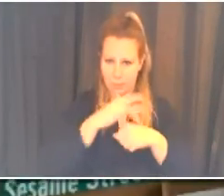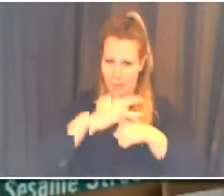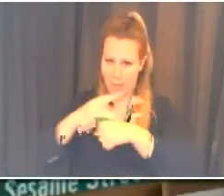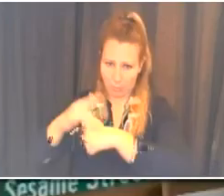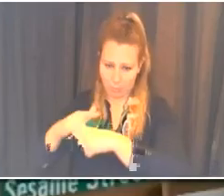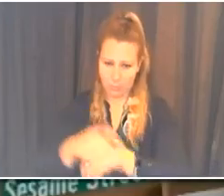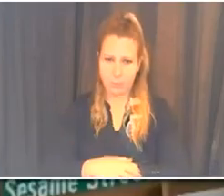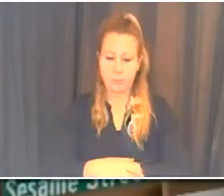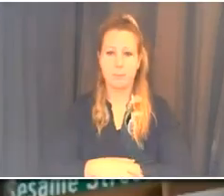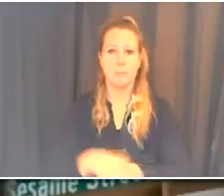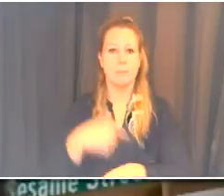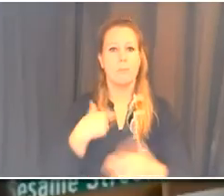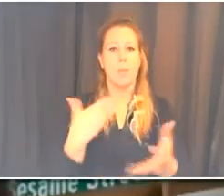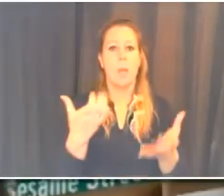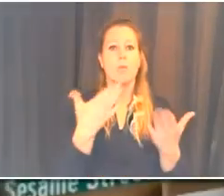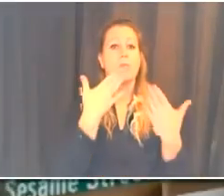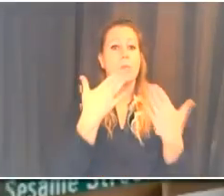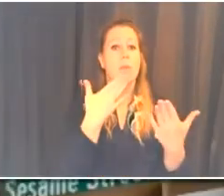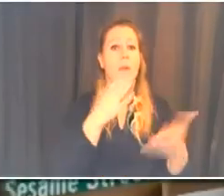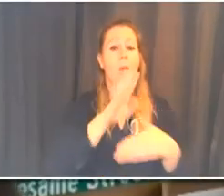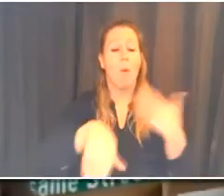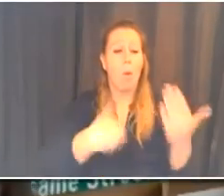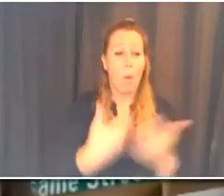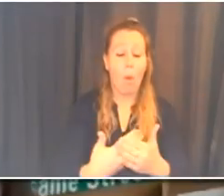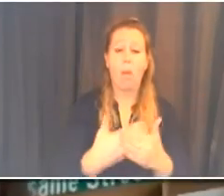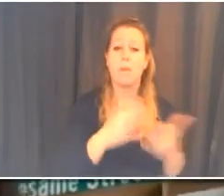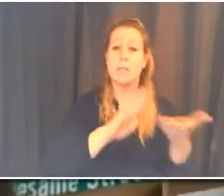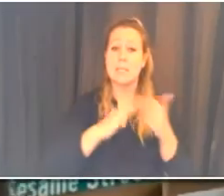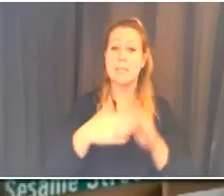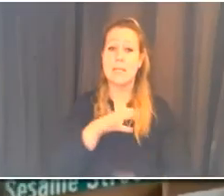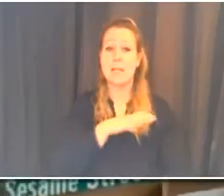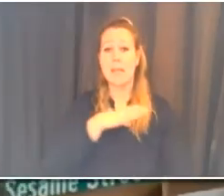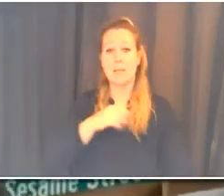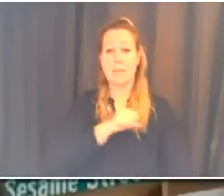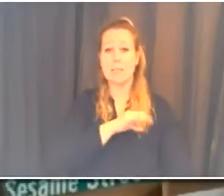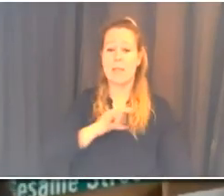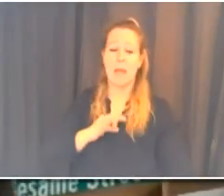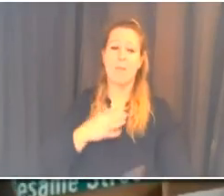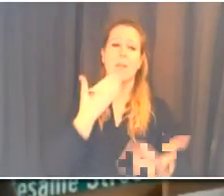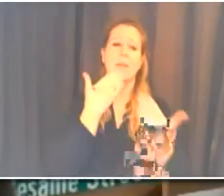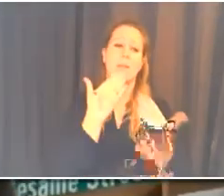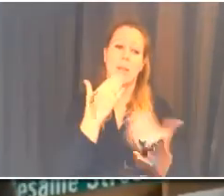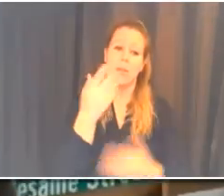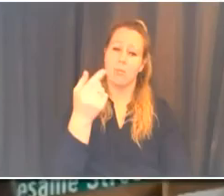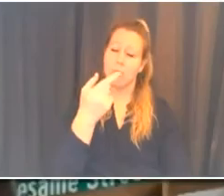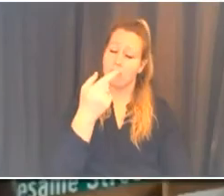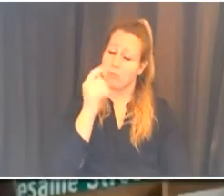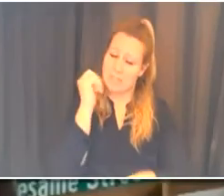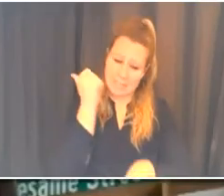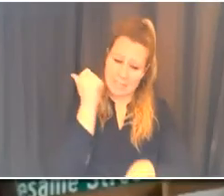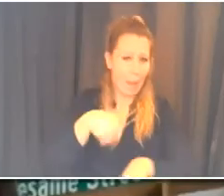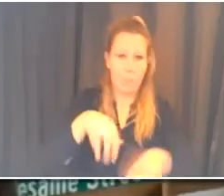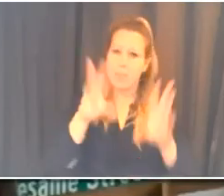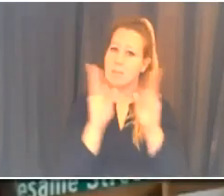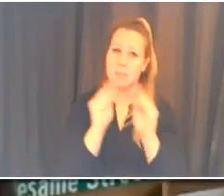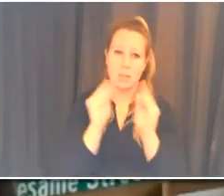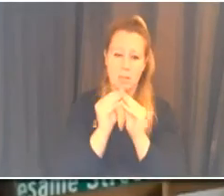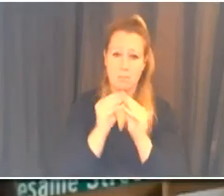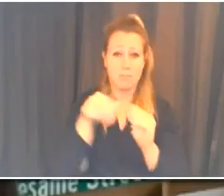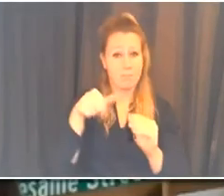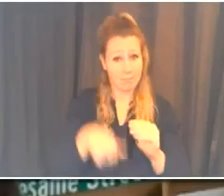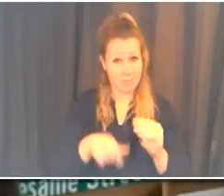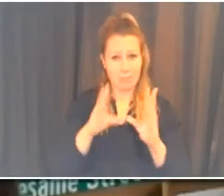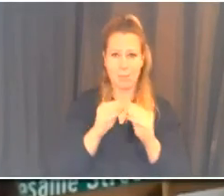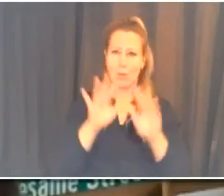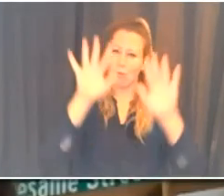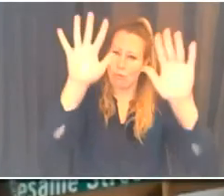find very concerning that I want to reiterate is um number one there's a real disconnect between